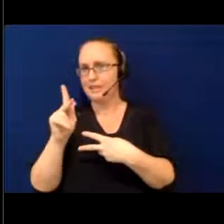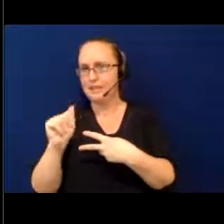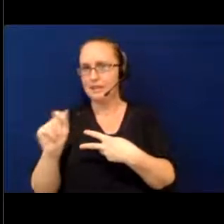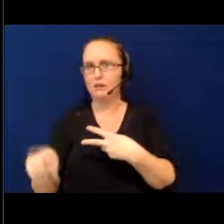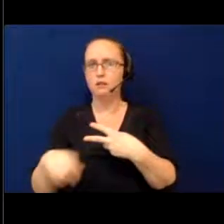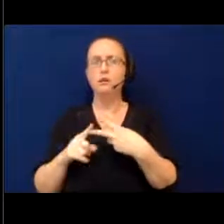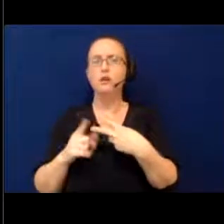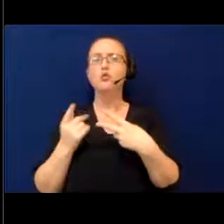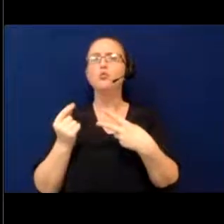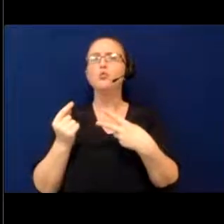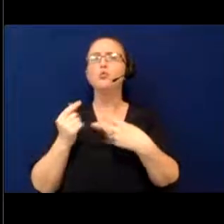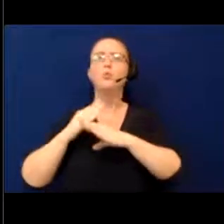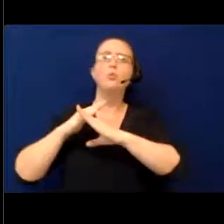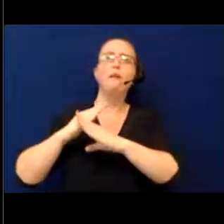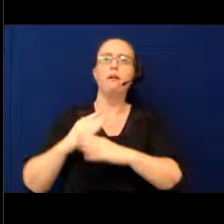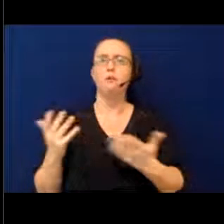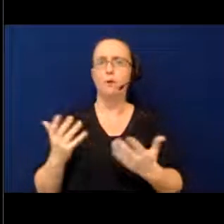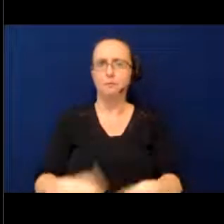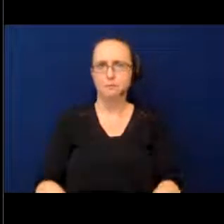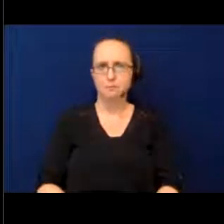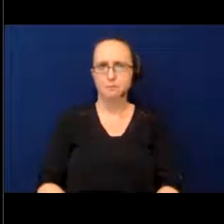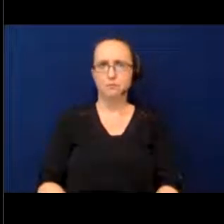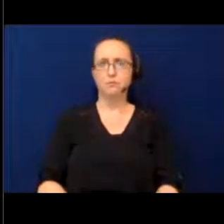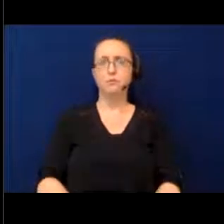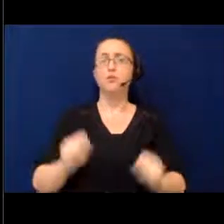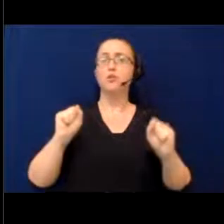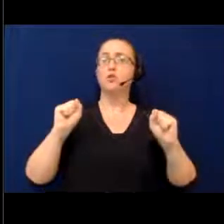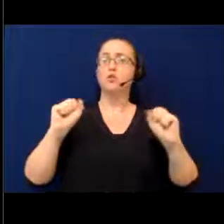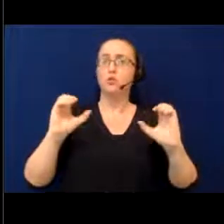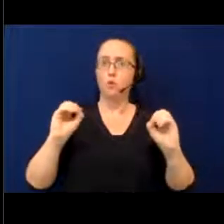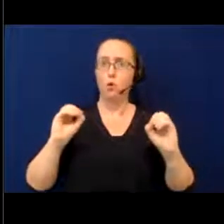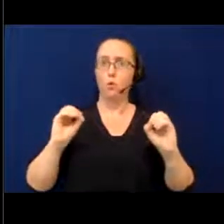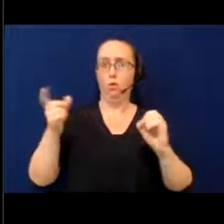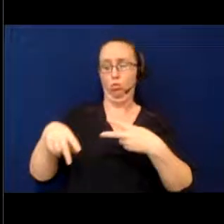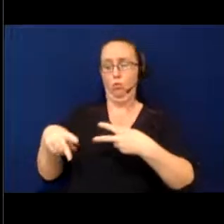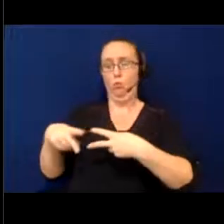I do to prevent Zika? And so we use